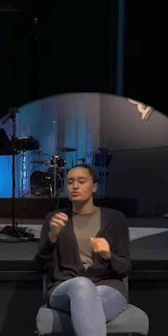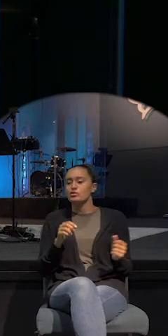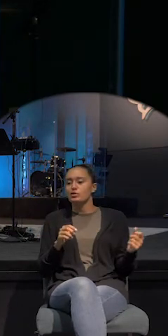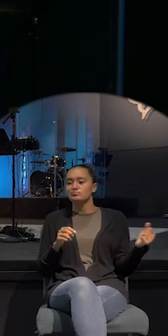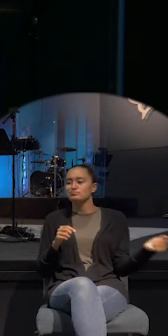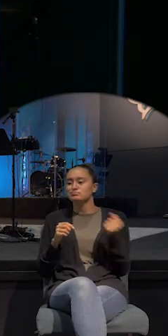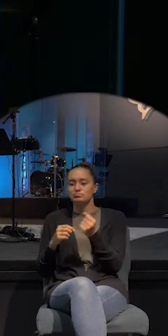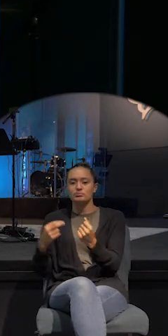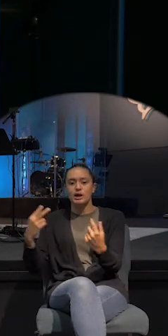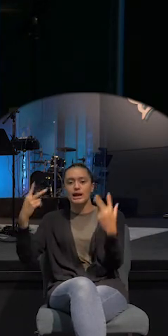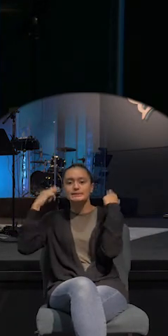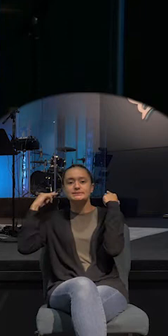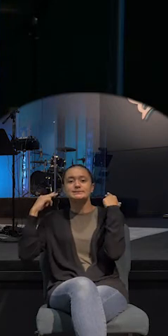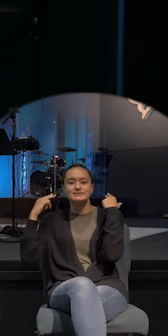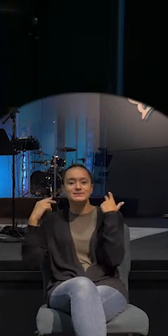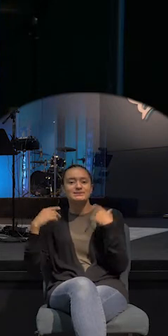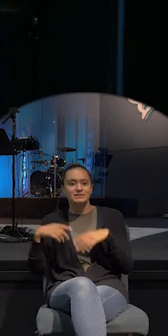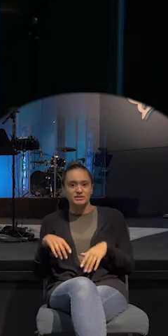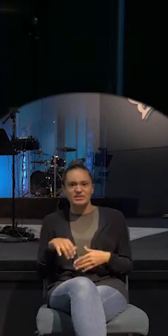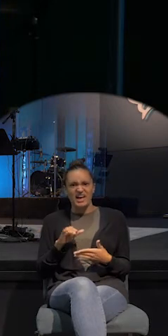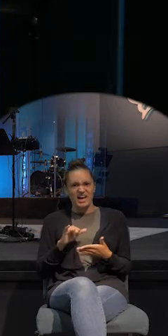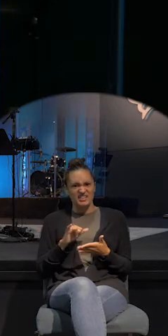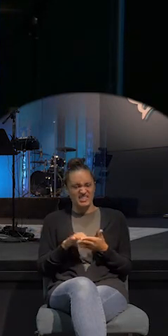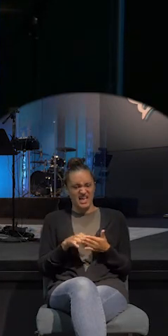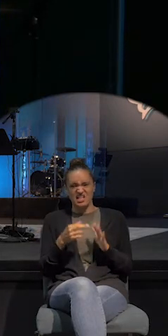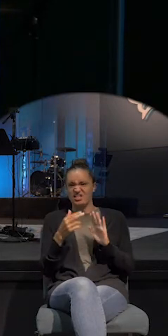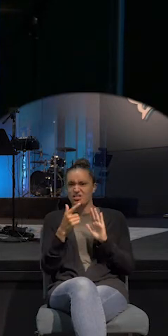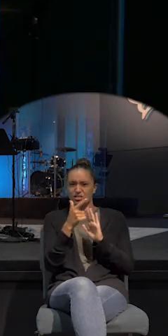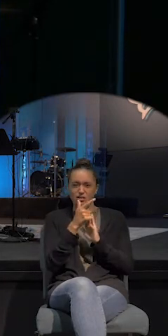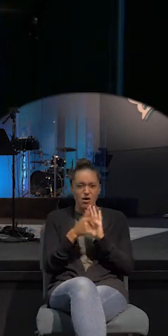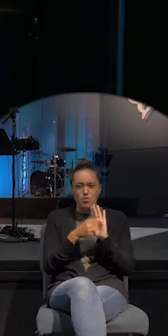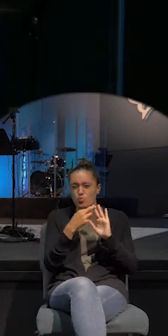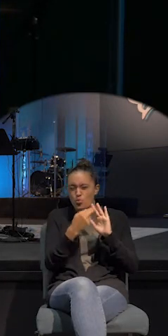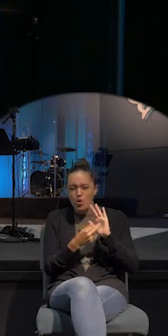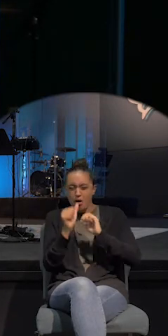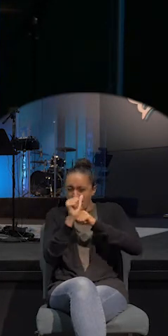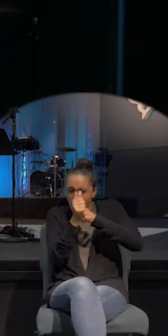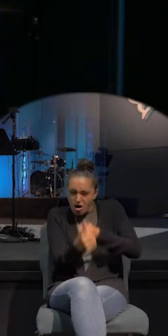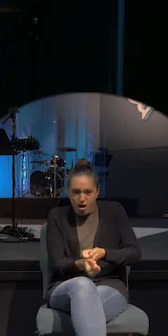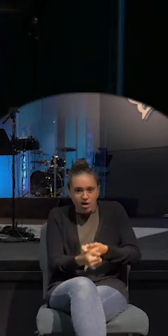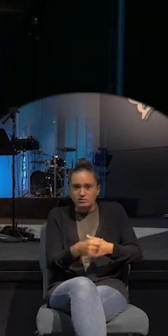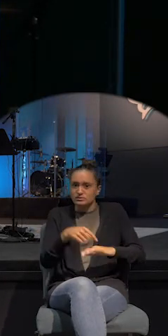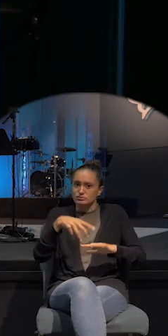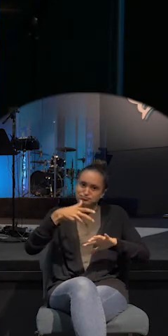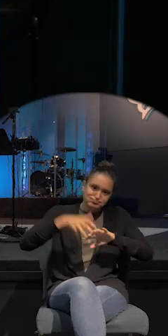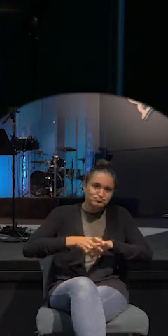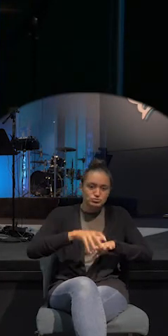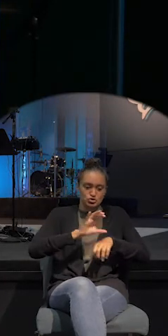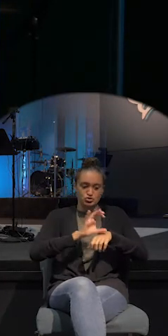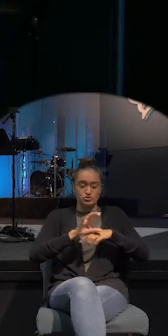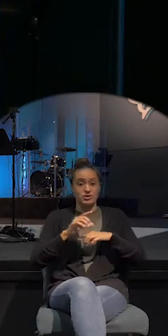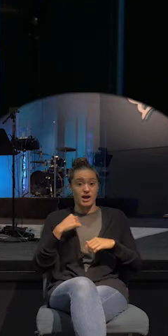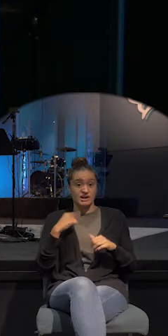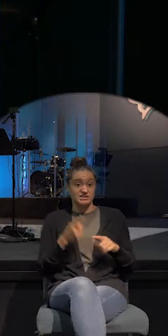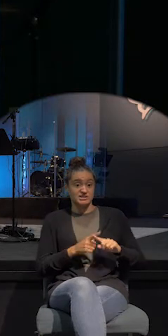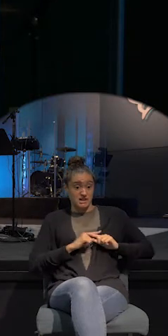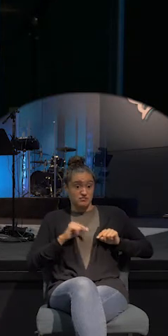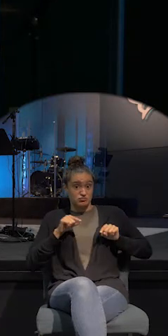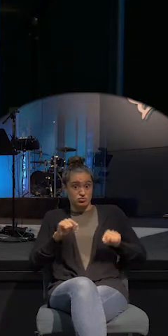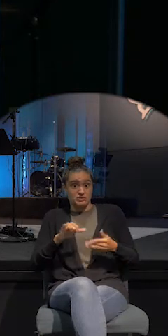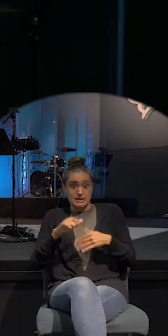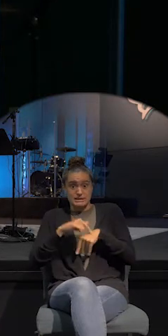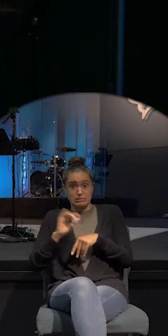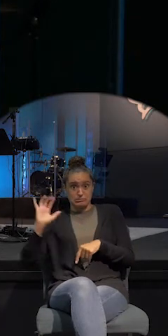off. And so there was this legalism that was very entrenched in the church when I got saved at that time. And